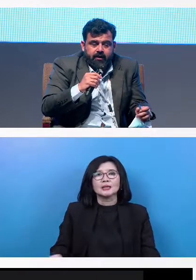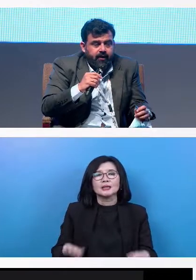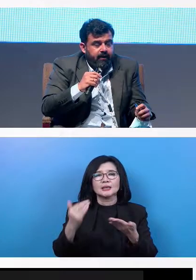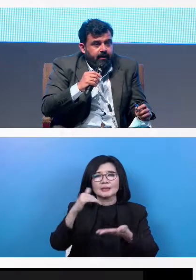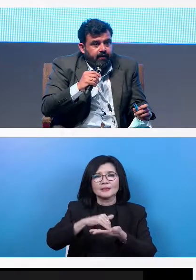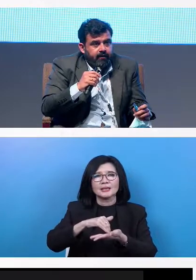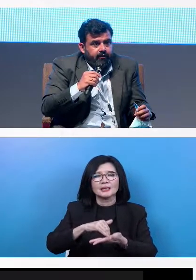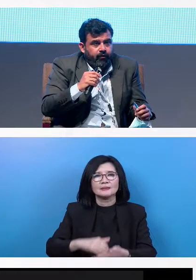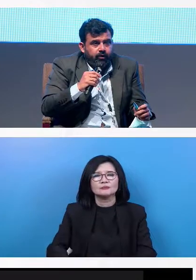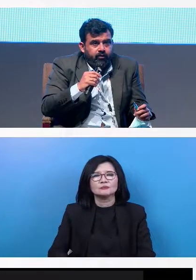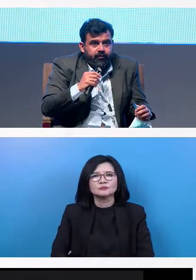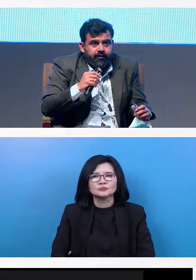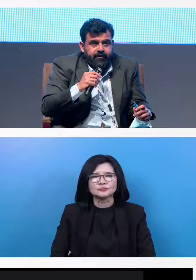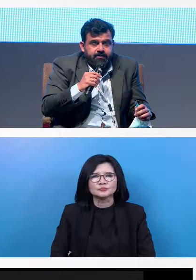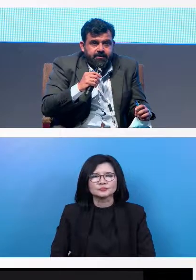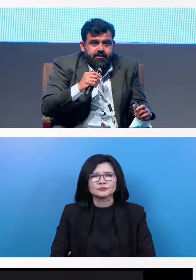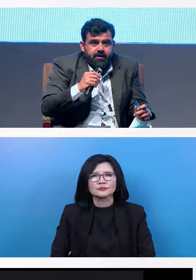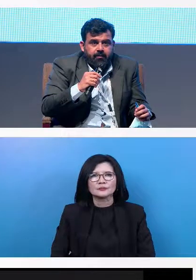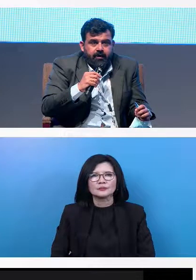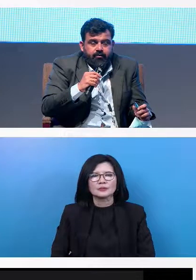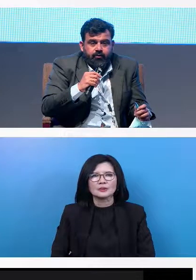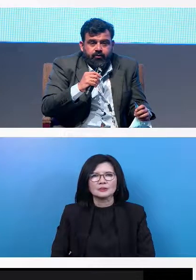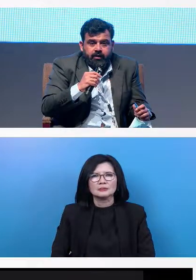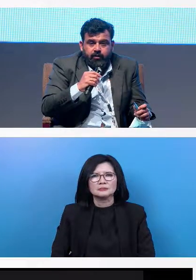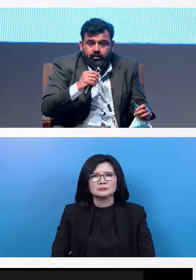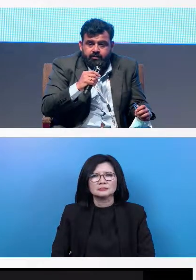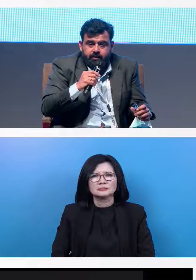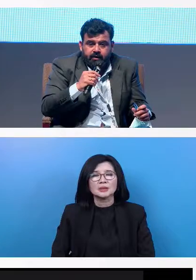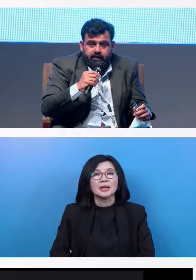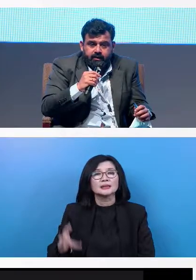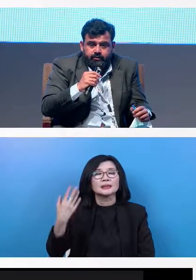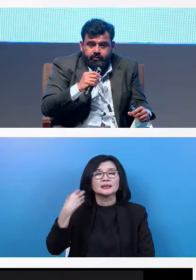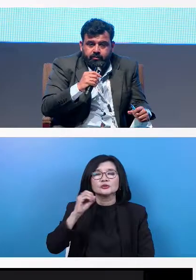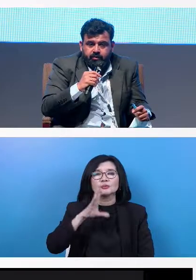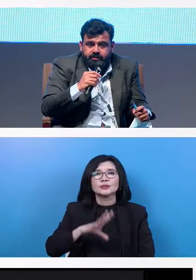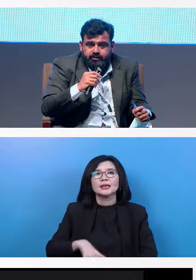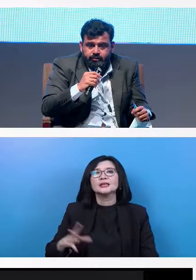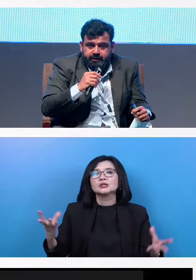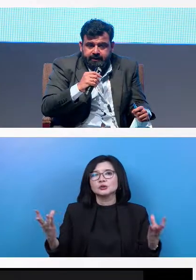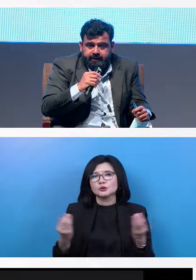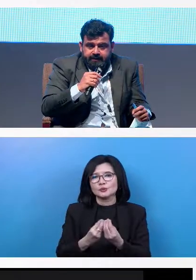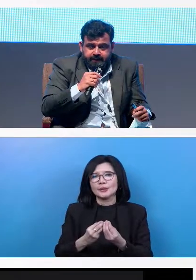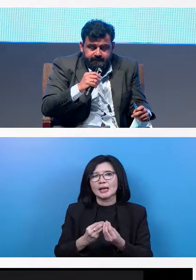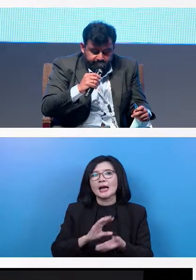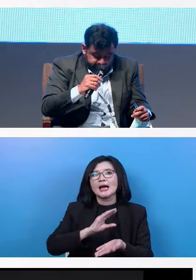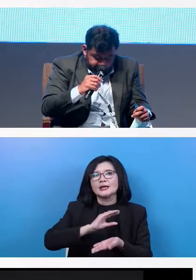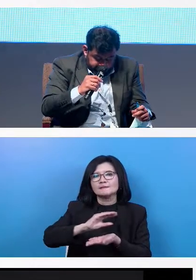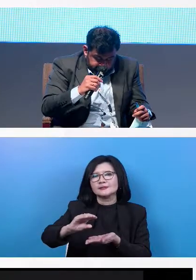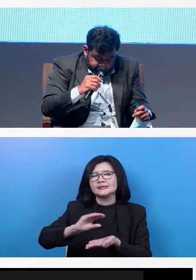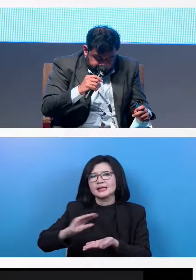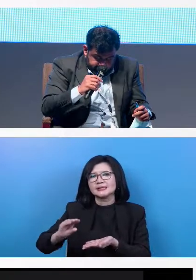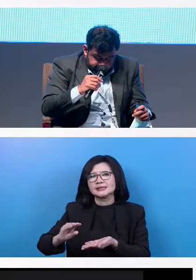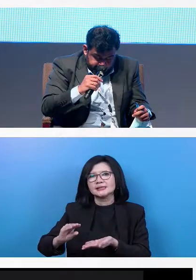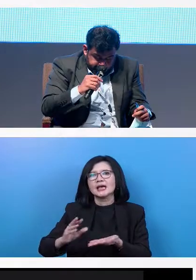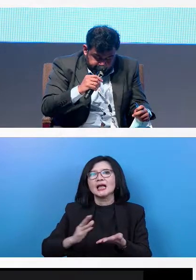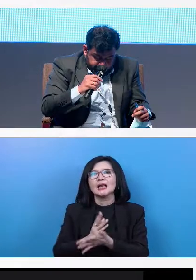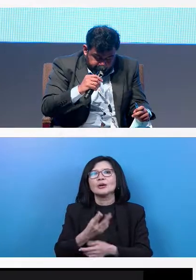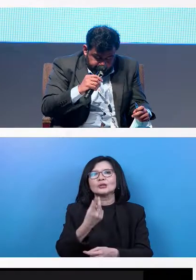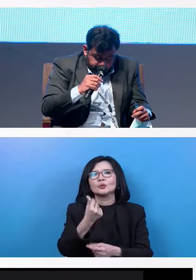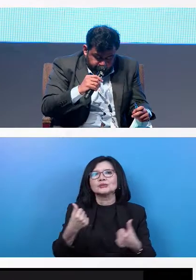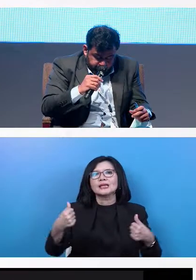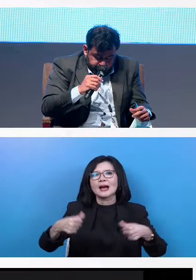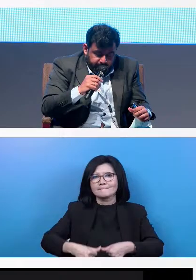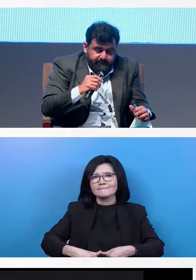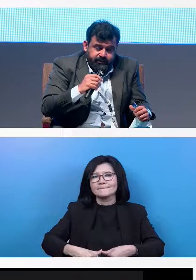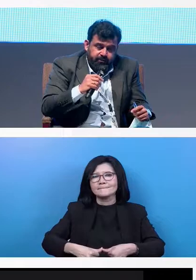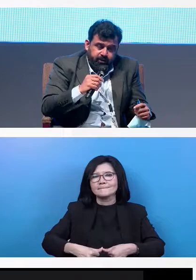about the volume of investments coming through the bonds market, through the bonds instrument in itself.